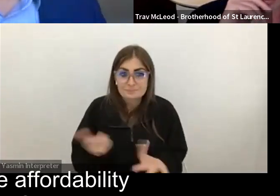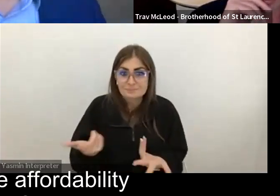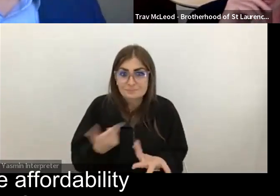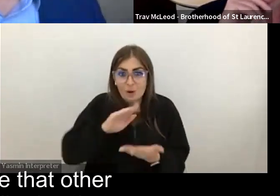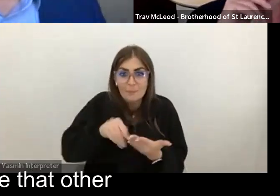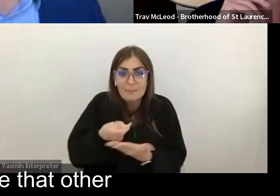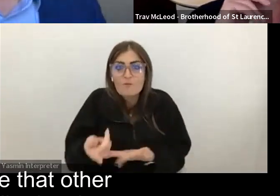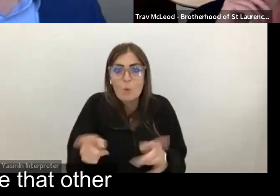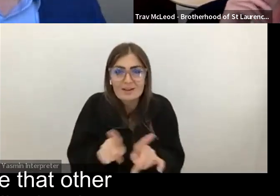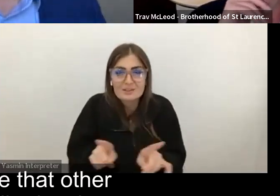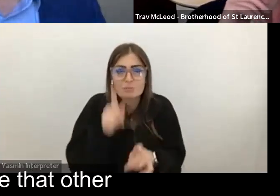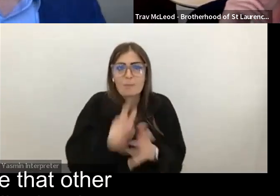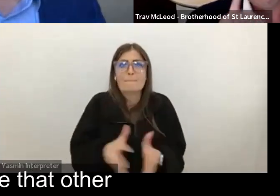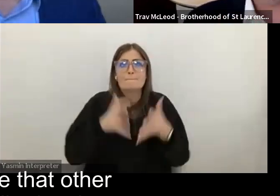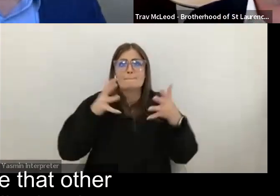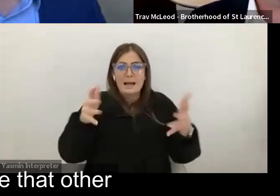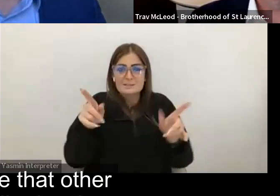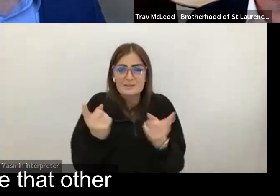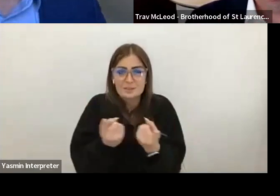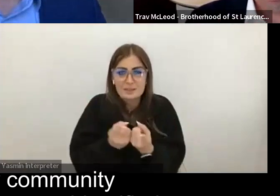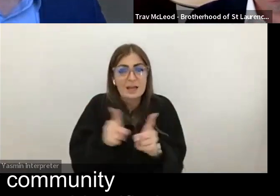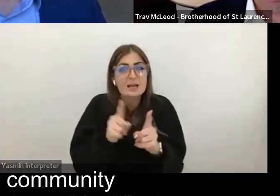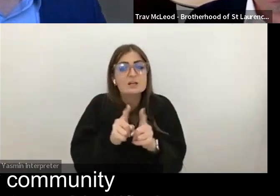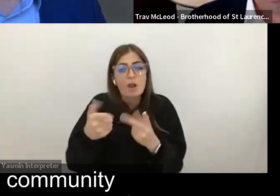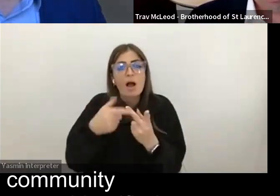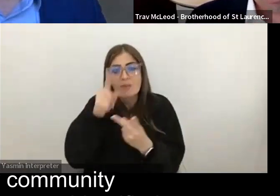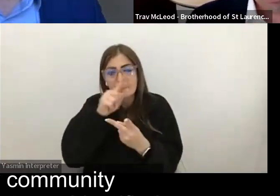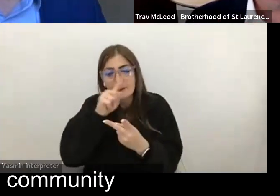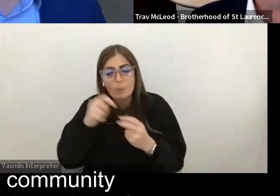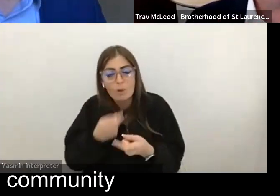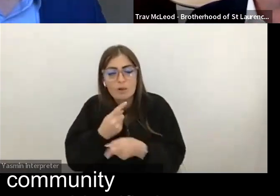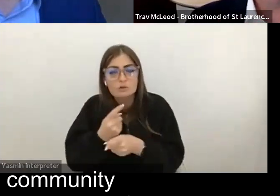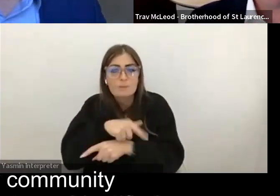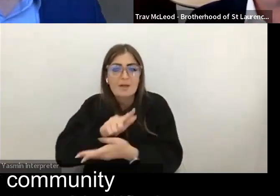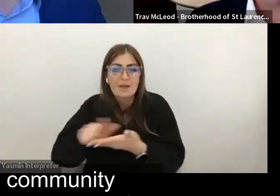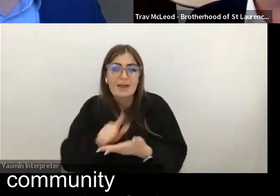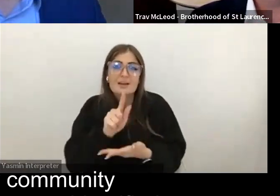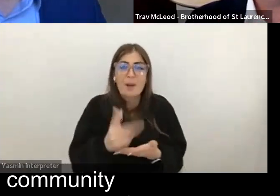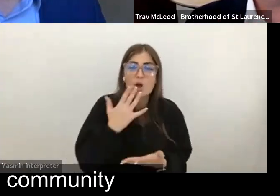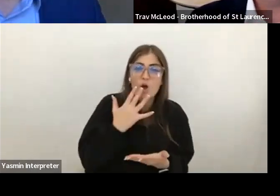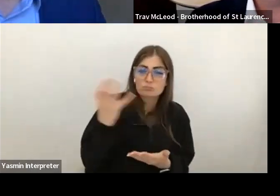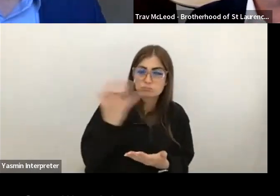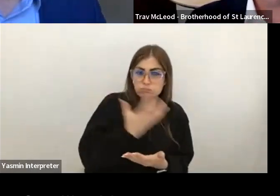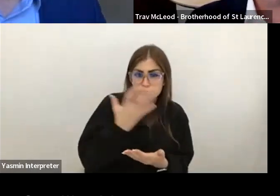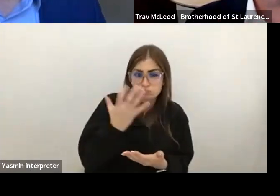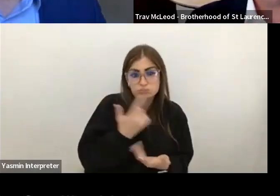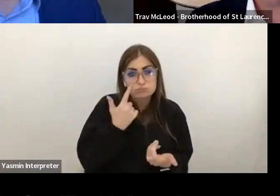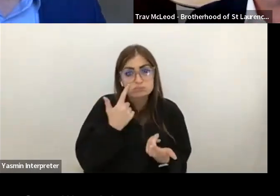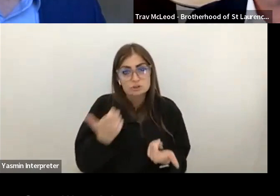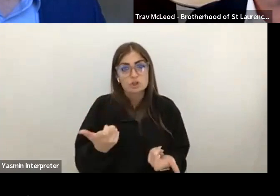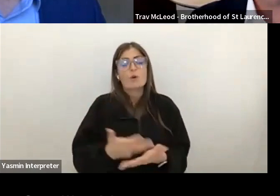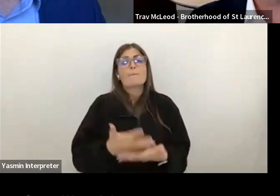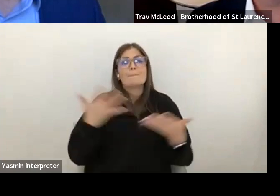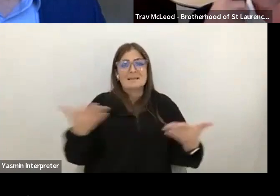huge factor, and I'm sure that other panellists will raise that. But in many community consultations, cost was identified as a major barrier